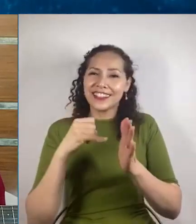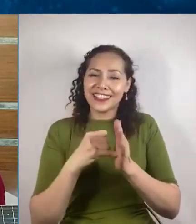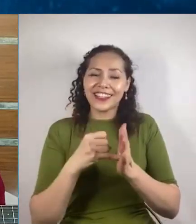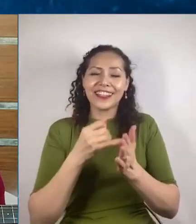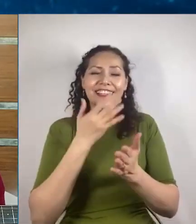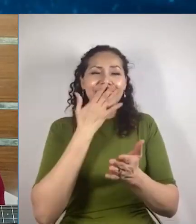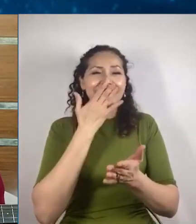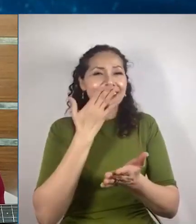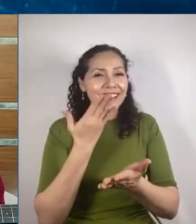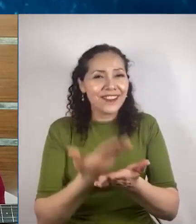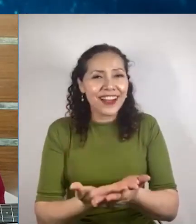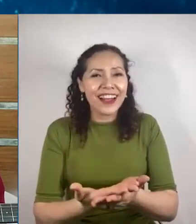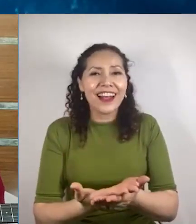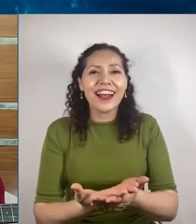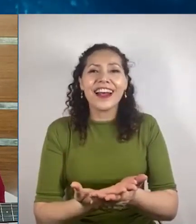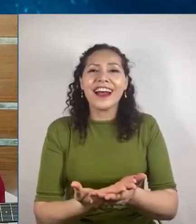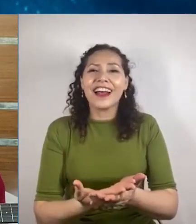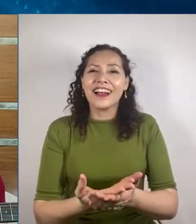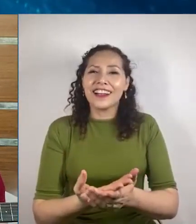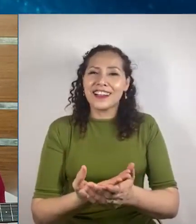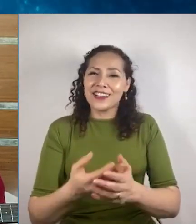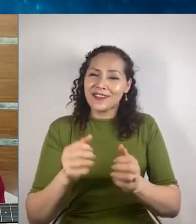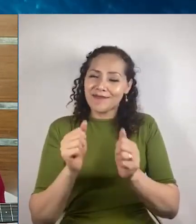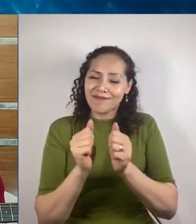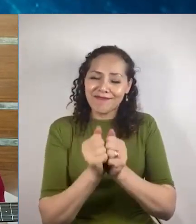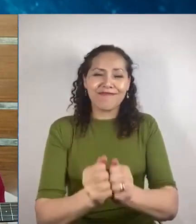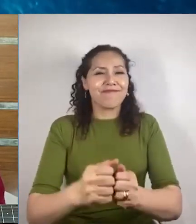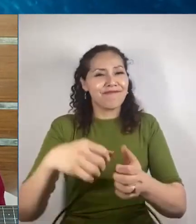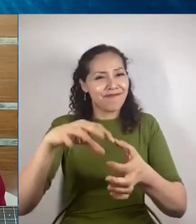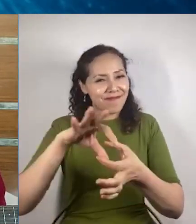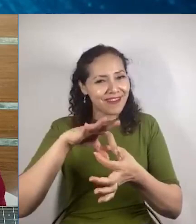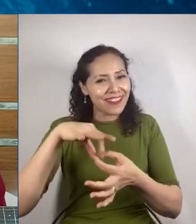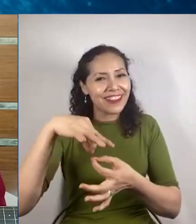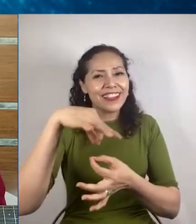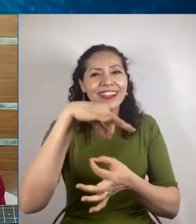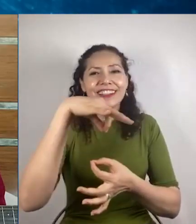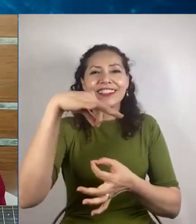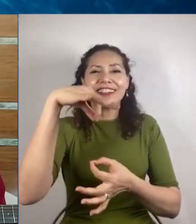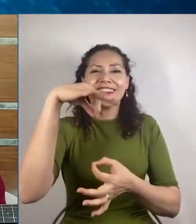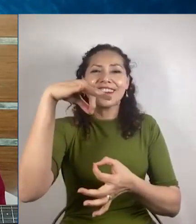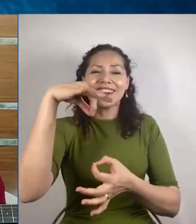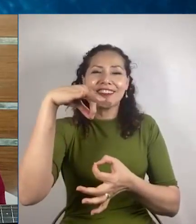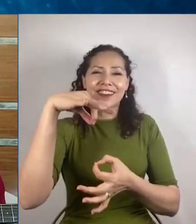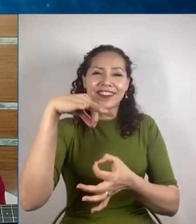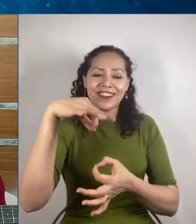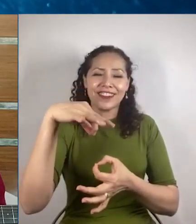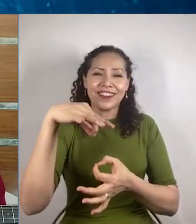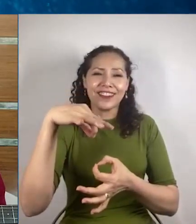well with my soul.